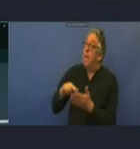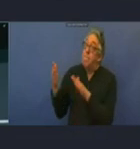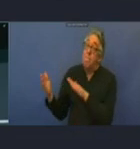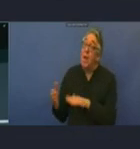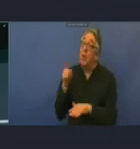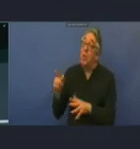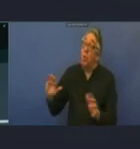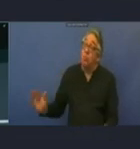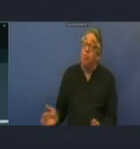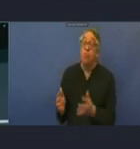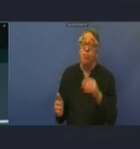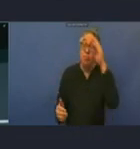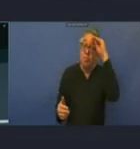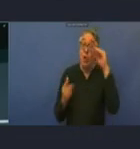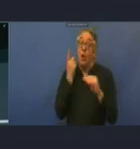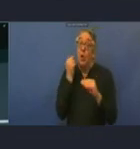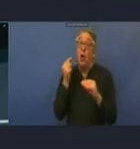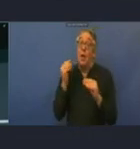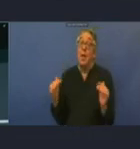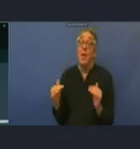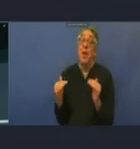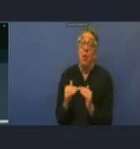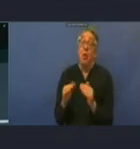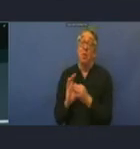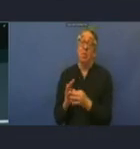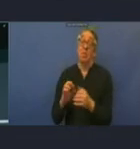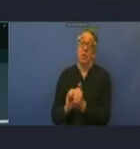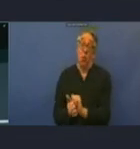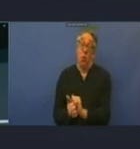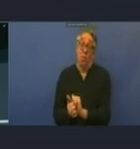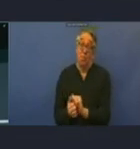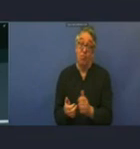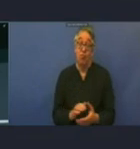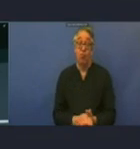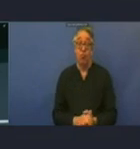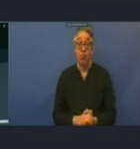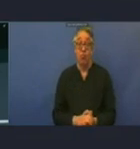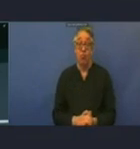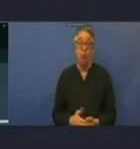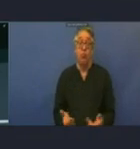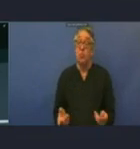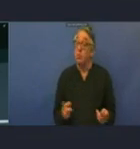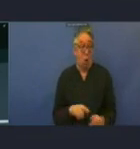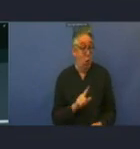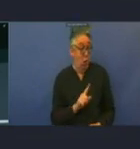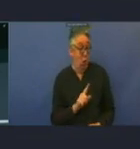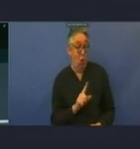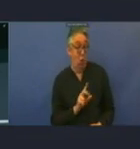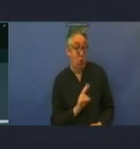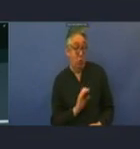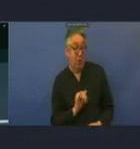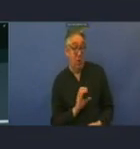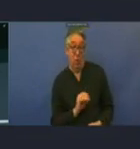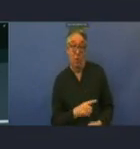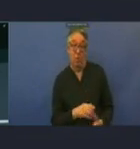gender equality in sport. Additional comment on this, Luciano? Maybe we can say that,